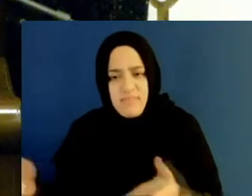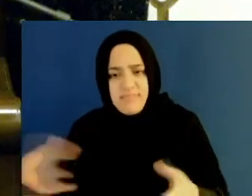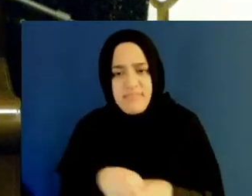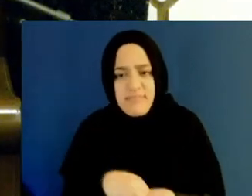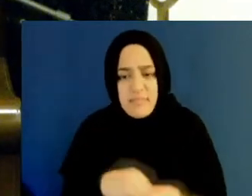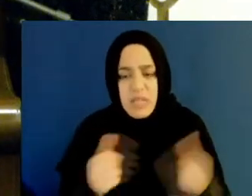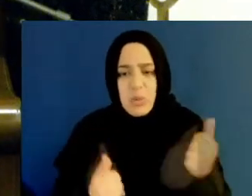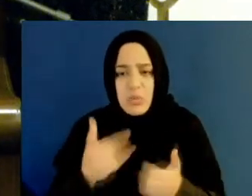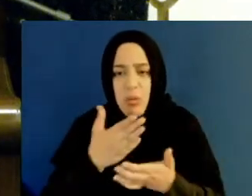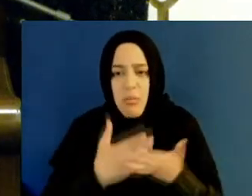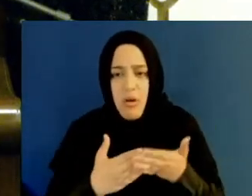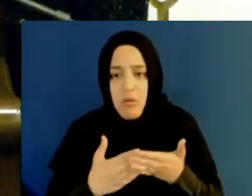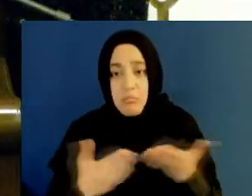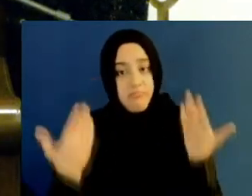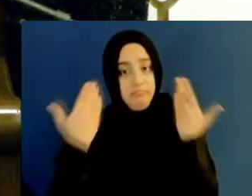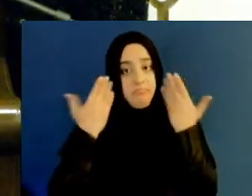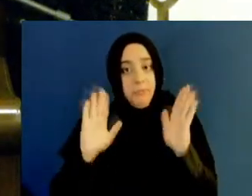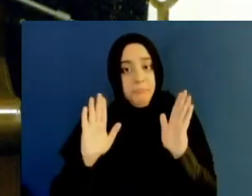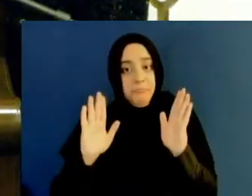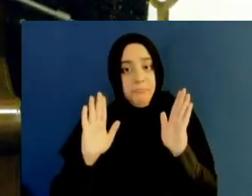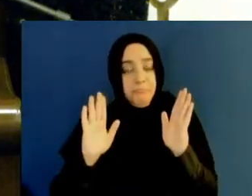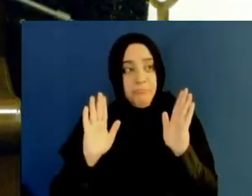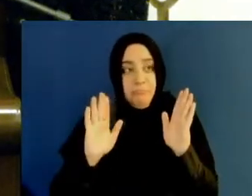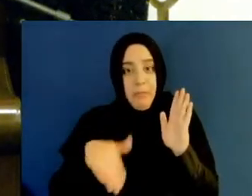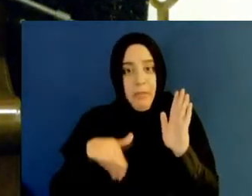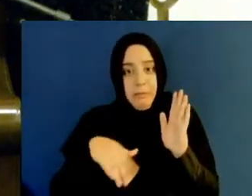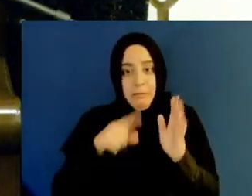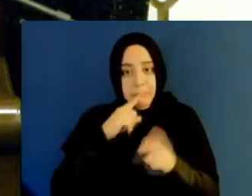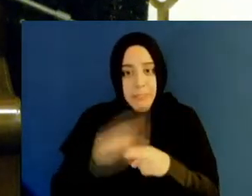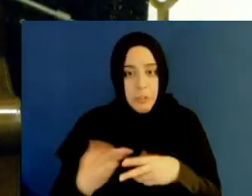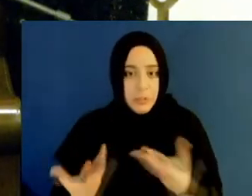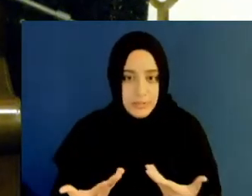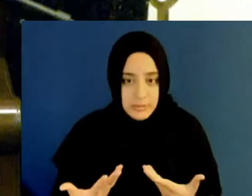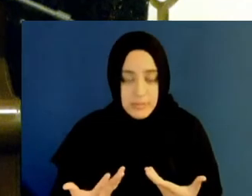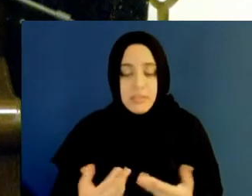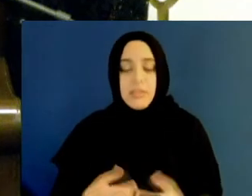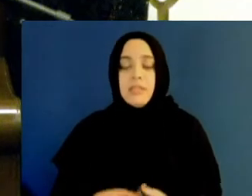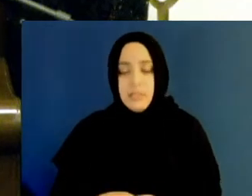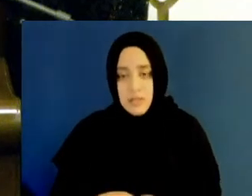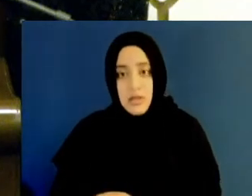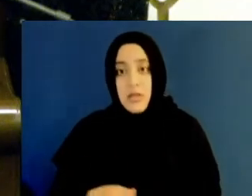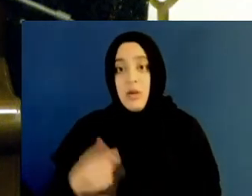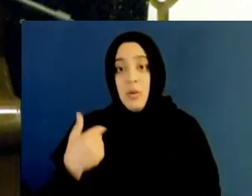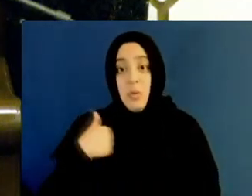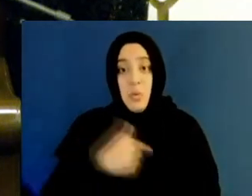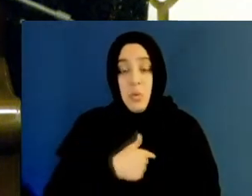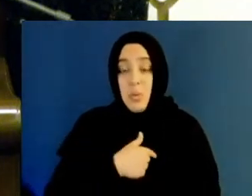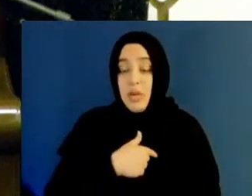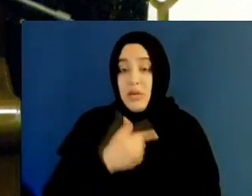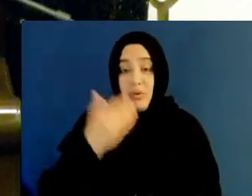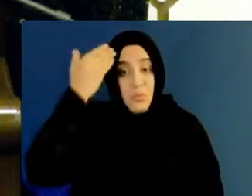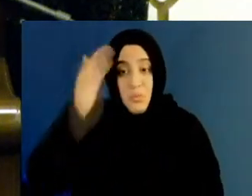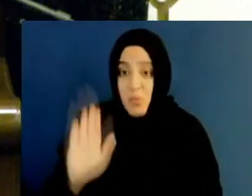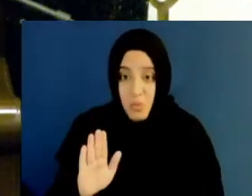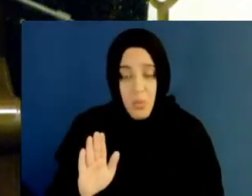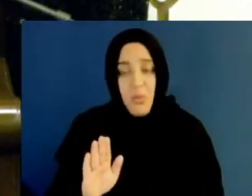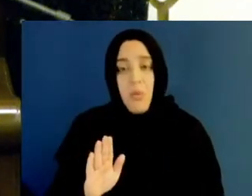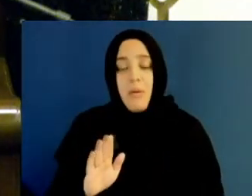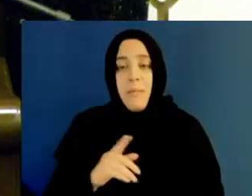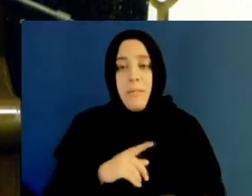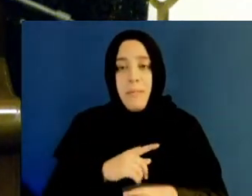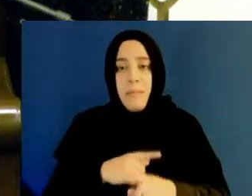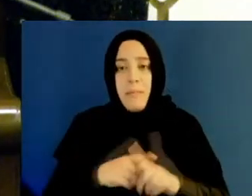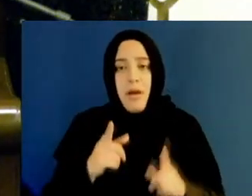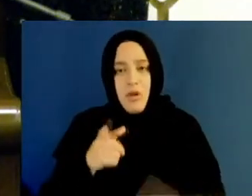We don't know. Bidabt. And if you understand the fact that we don't know, you understand how the hands that